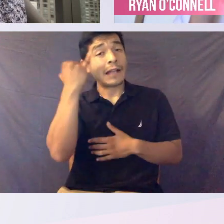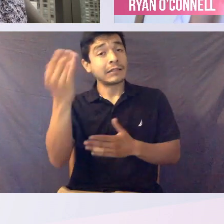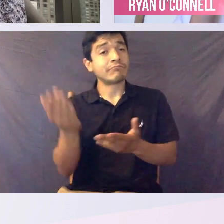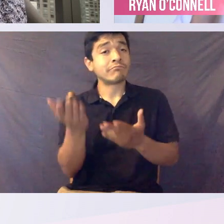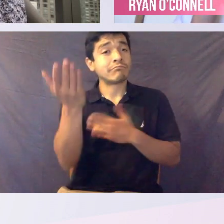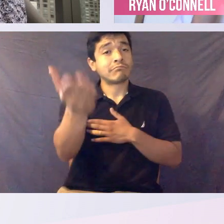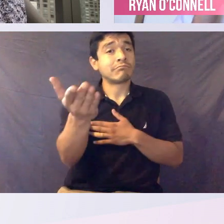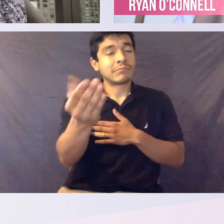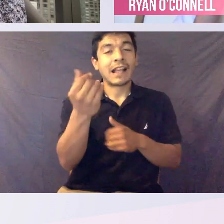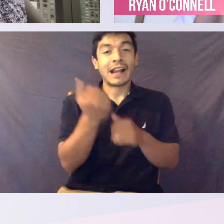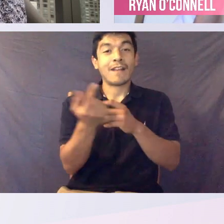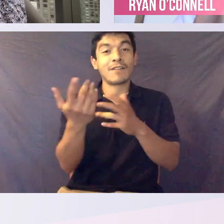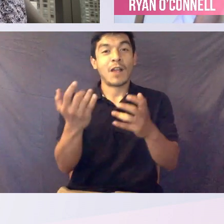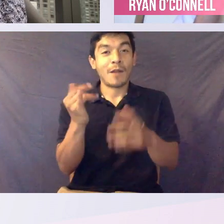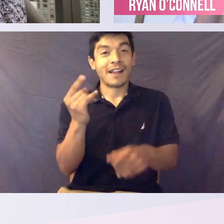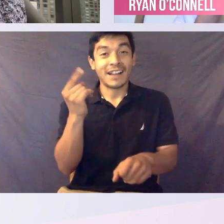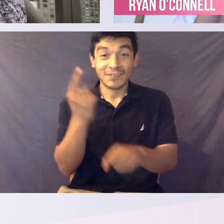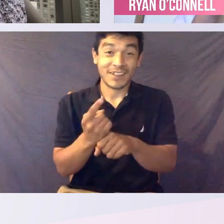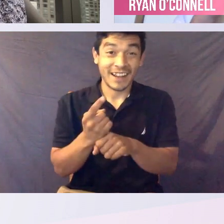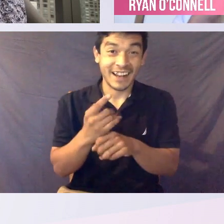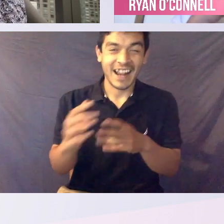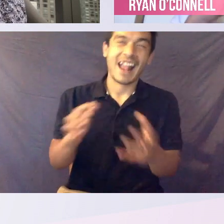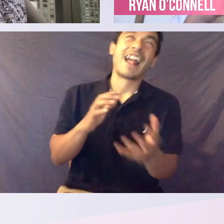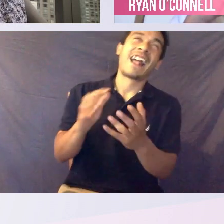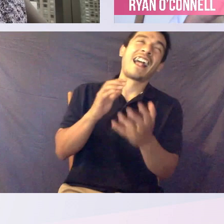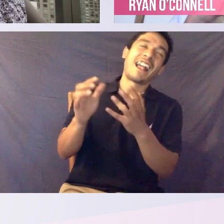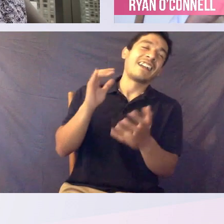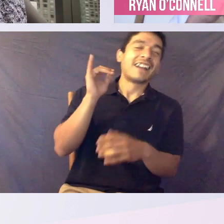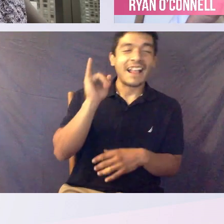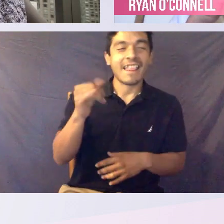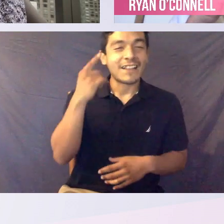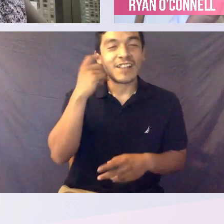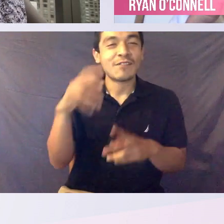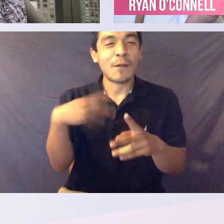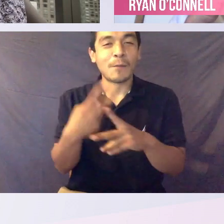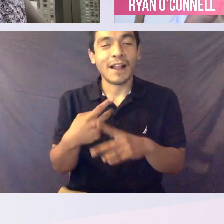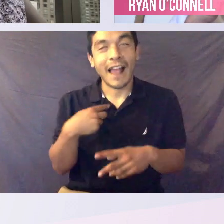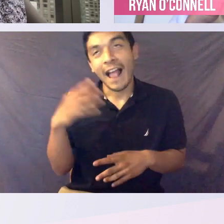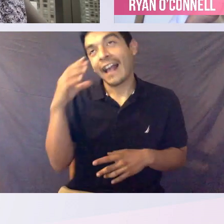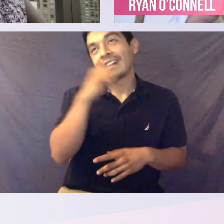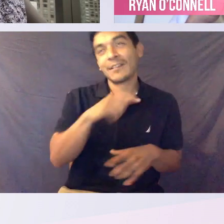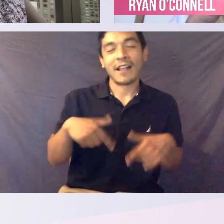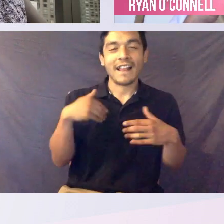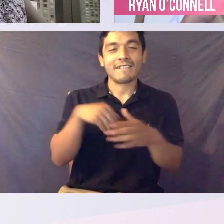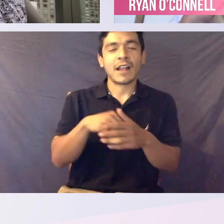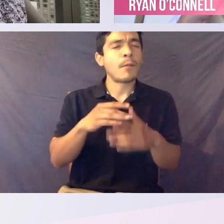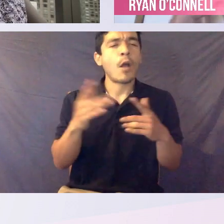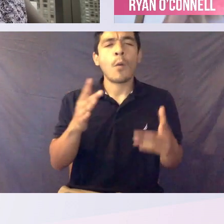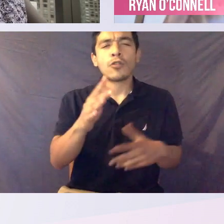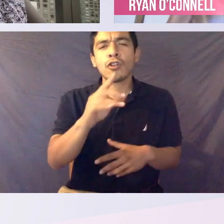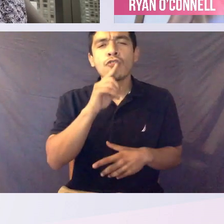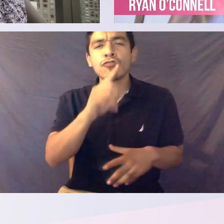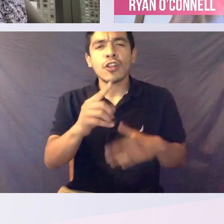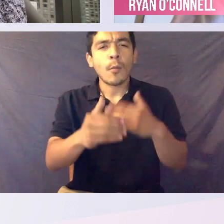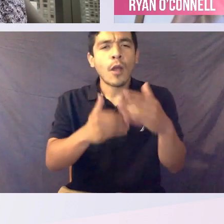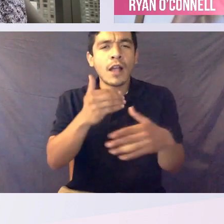everybody wanted it. That's the dream world that I like to think we're living in. But what was the process like bringing Pose to